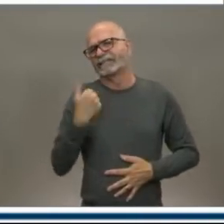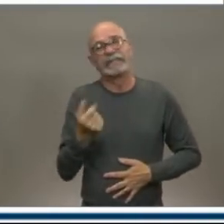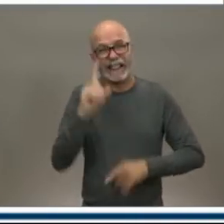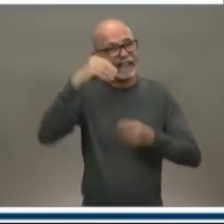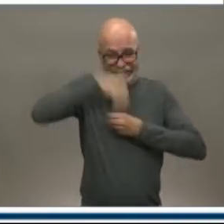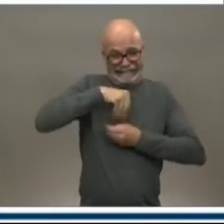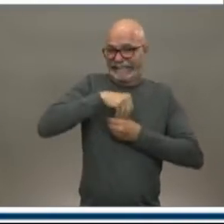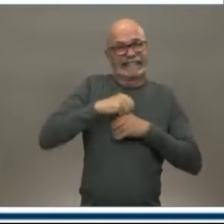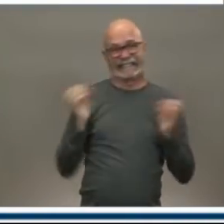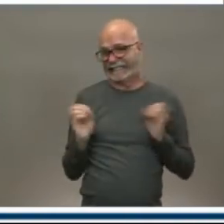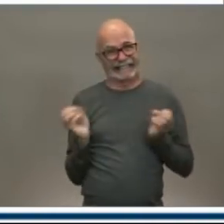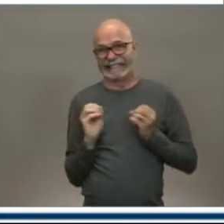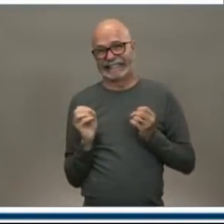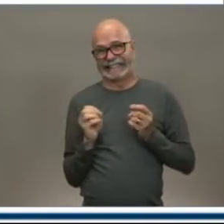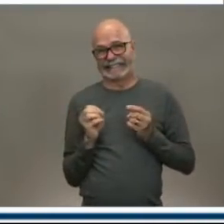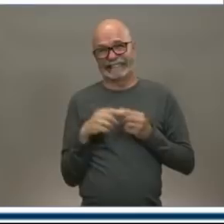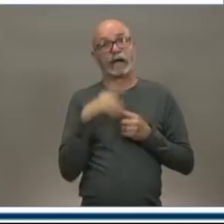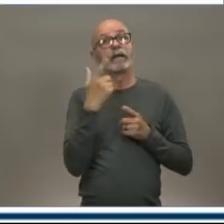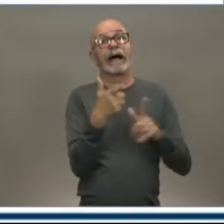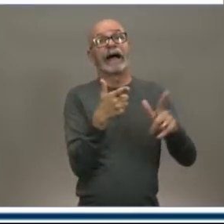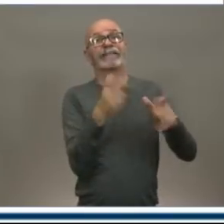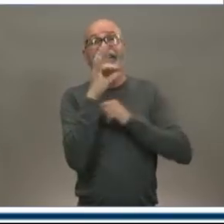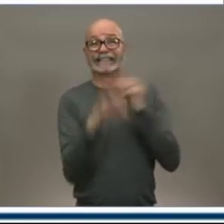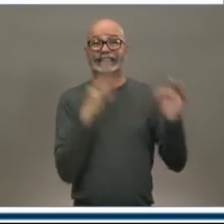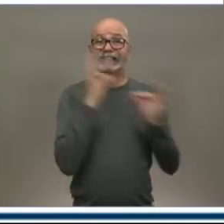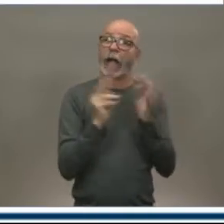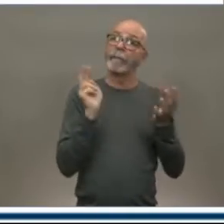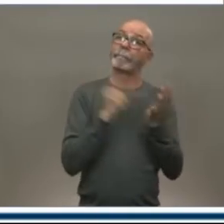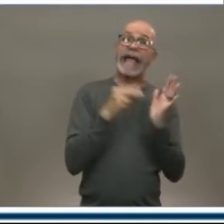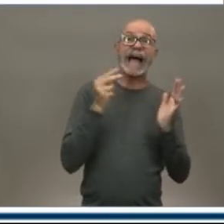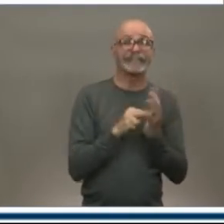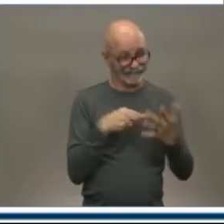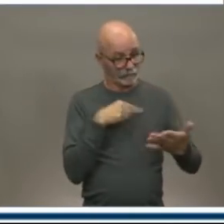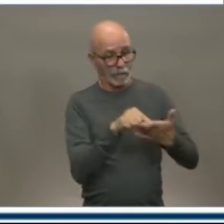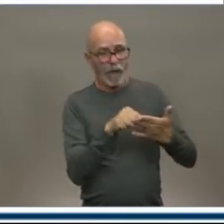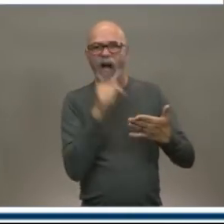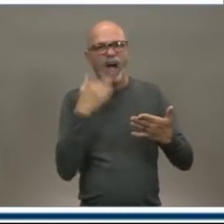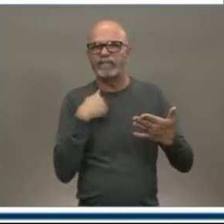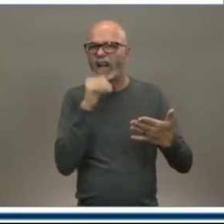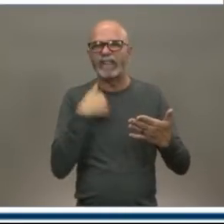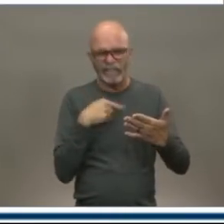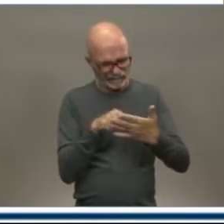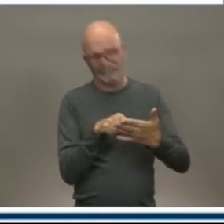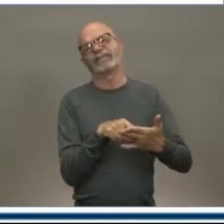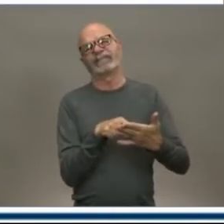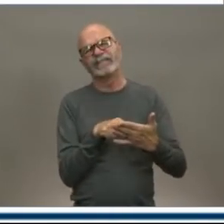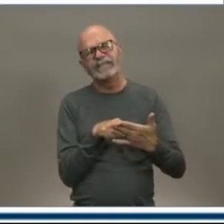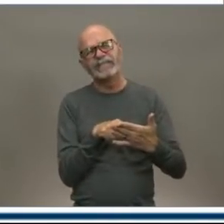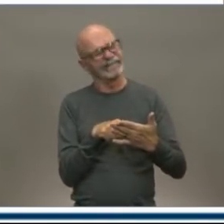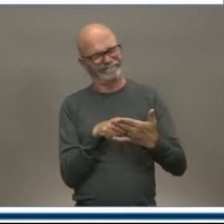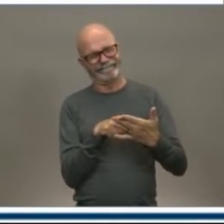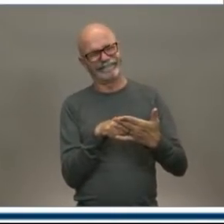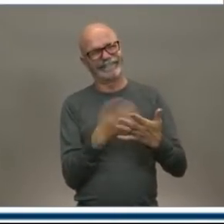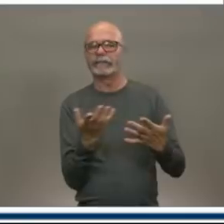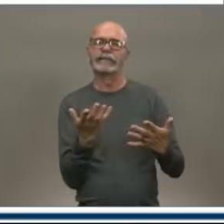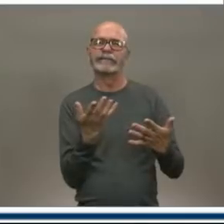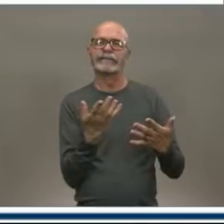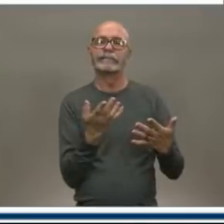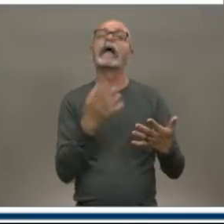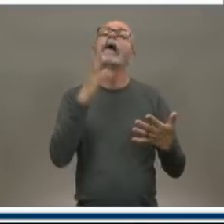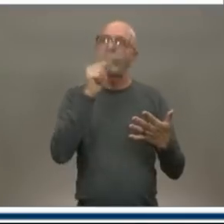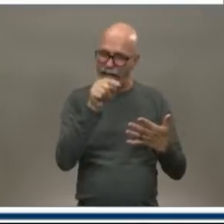tests doesn't actually necessarily mean that people do not have COVID-19. So while it's great that